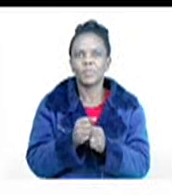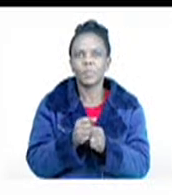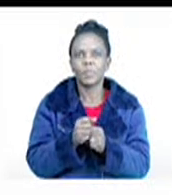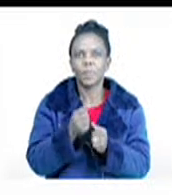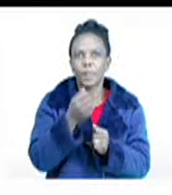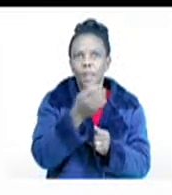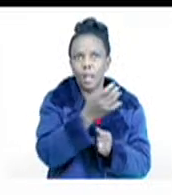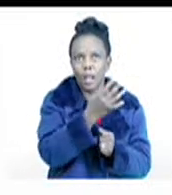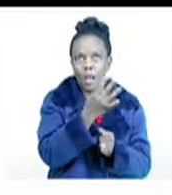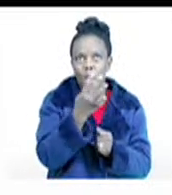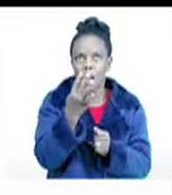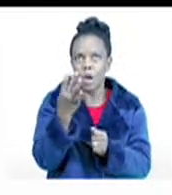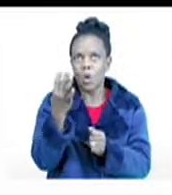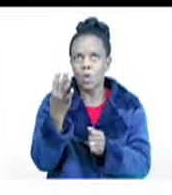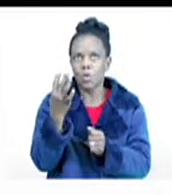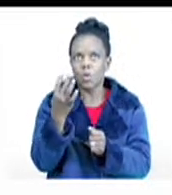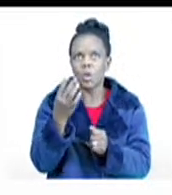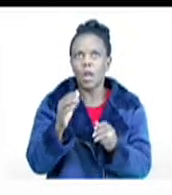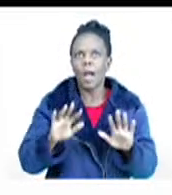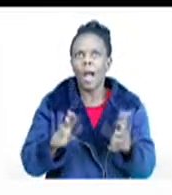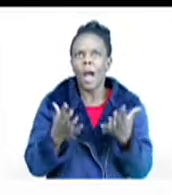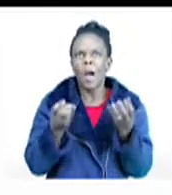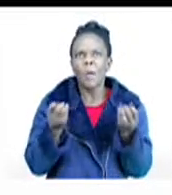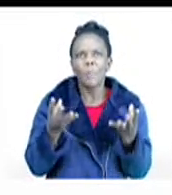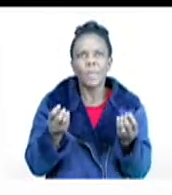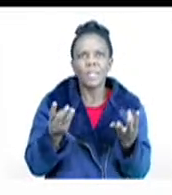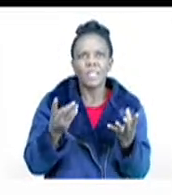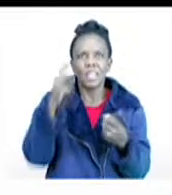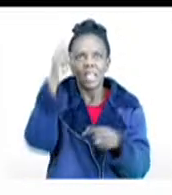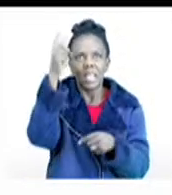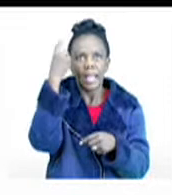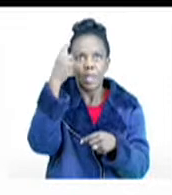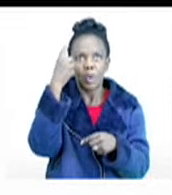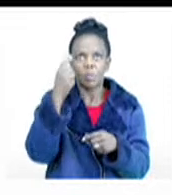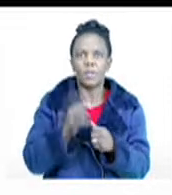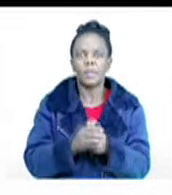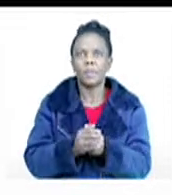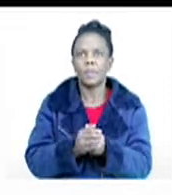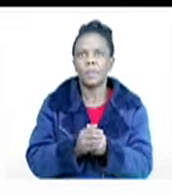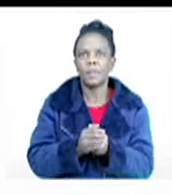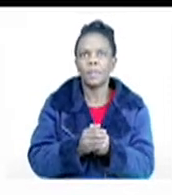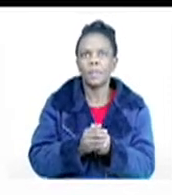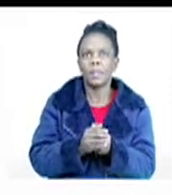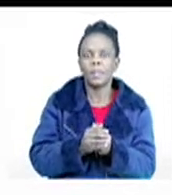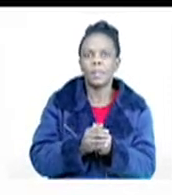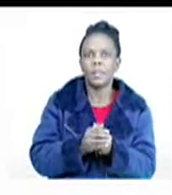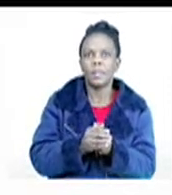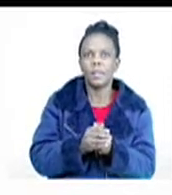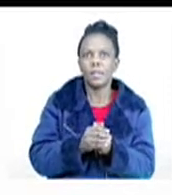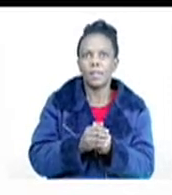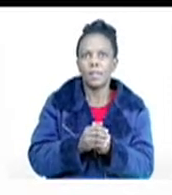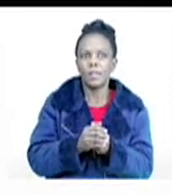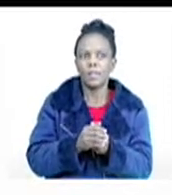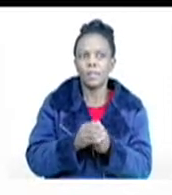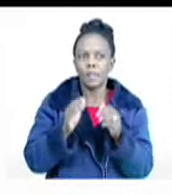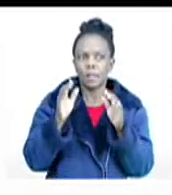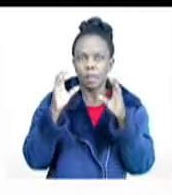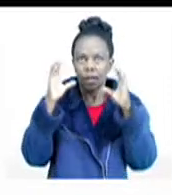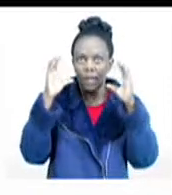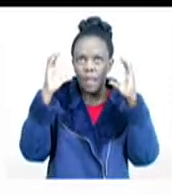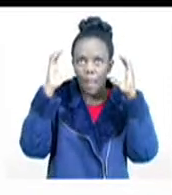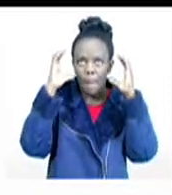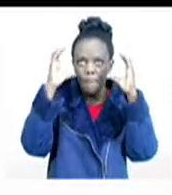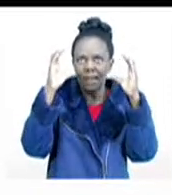the helicopters that you can see. Then you can see another picture that has buses. I'd also like you to count